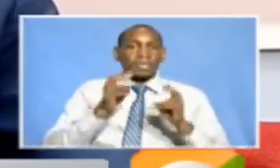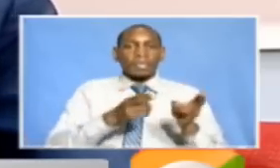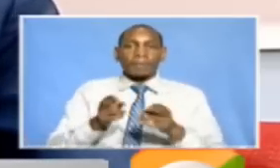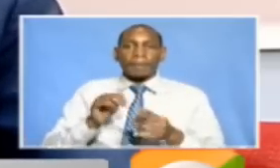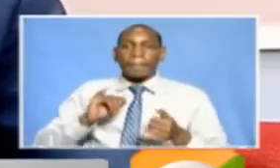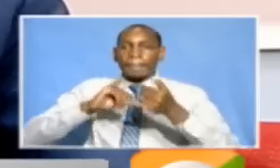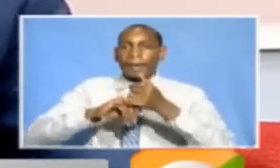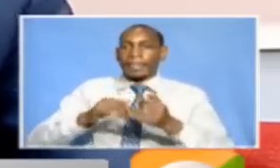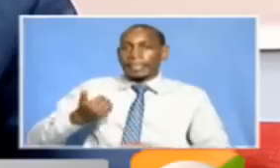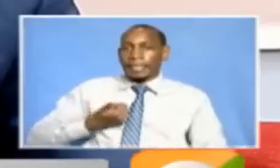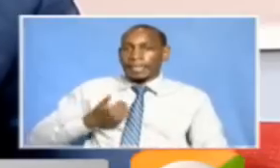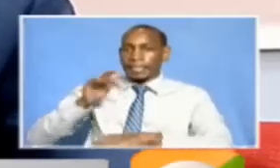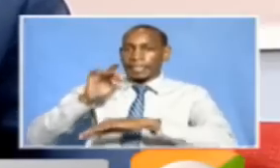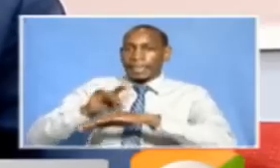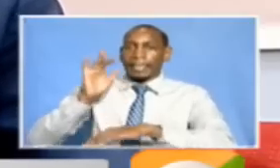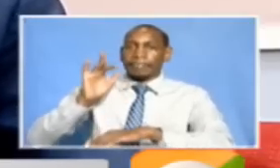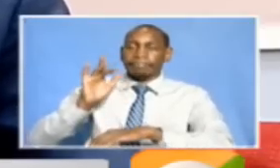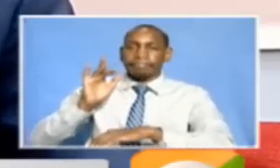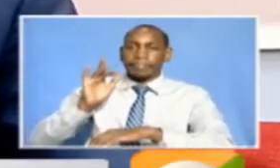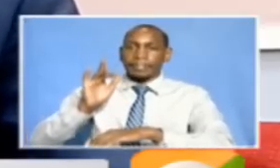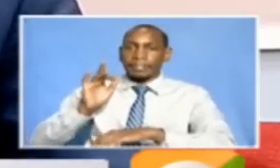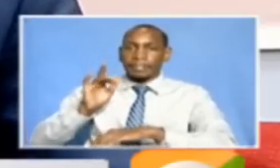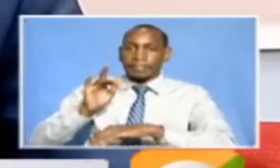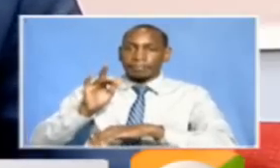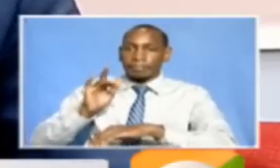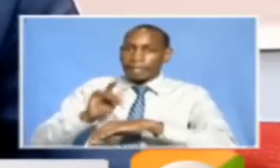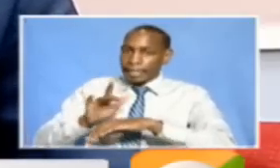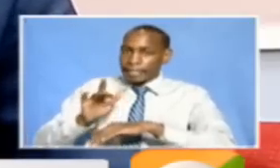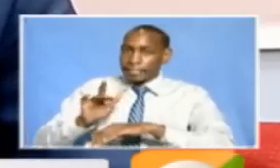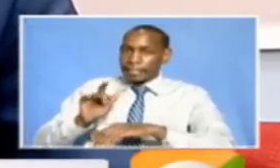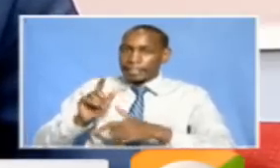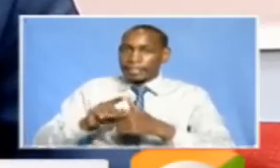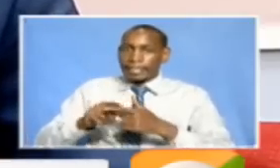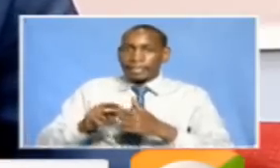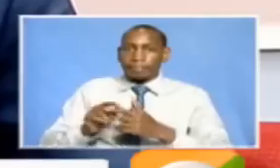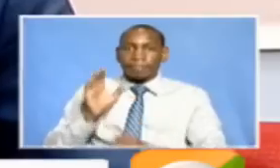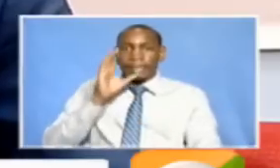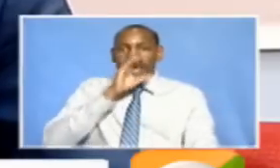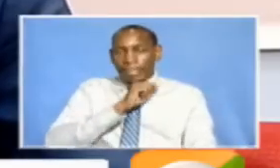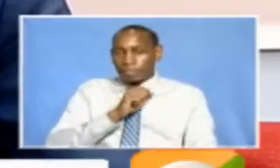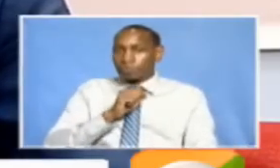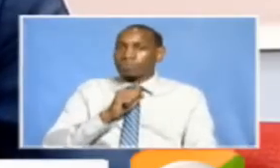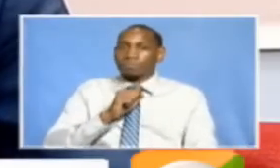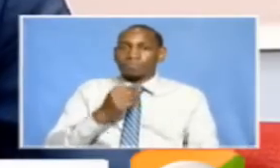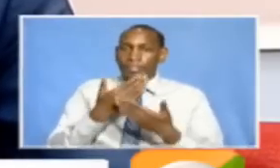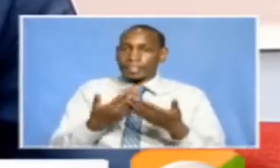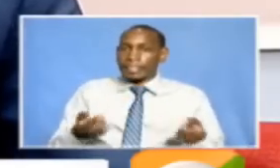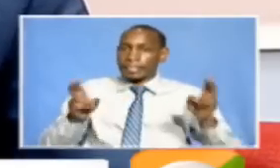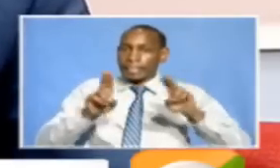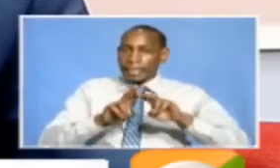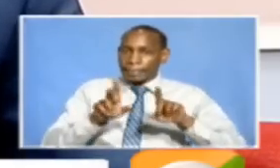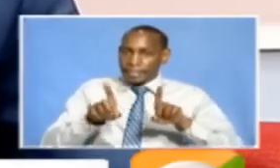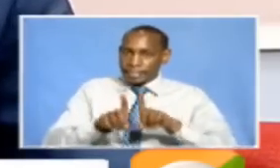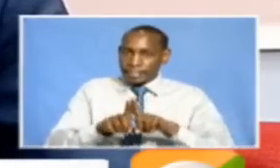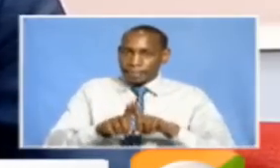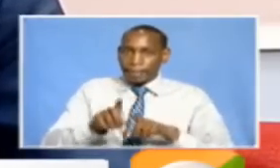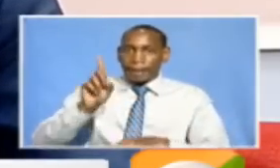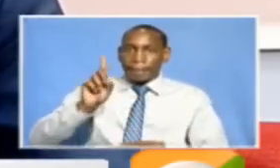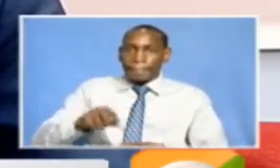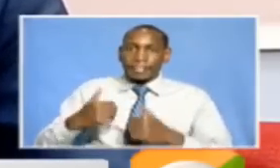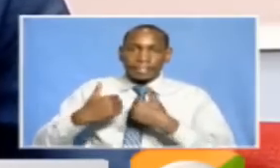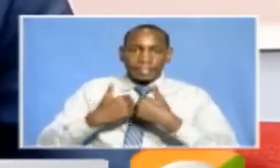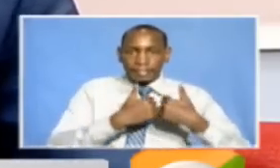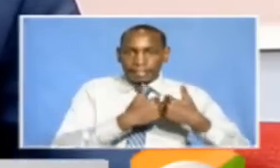girls off early, we've done this, then they assume that that's the way things ought to happen. So we must therefore